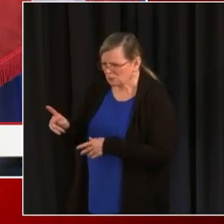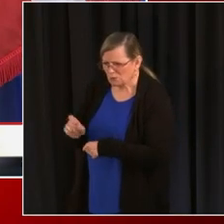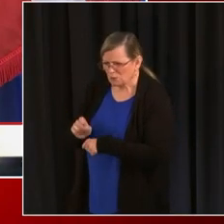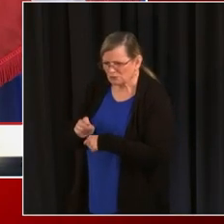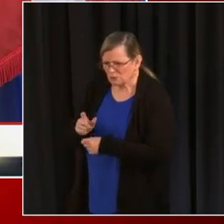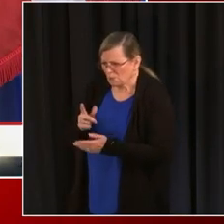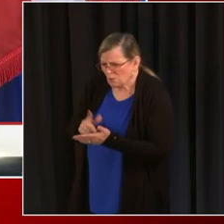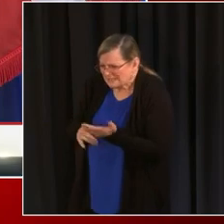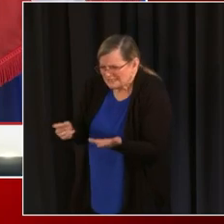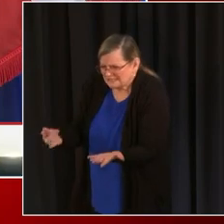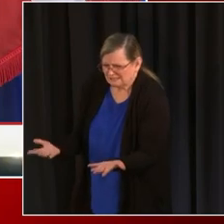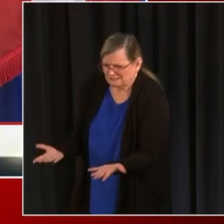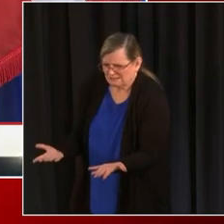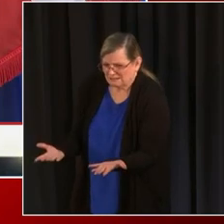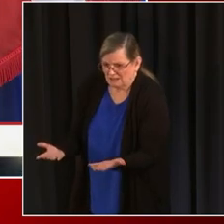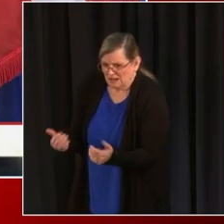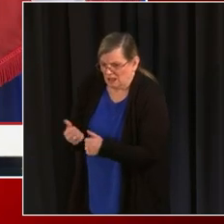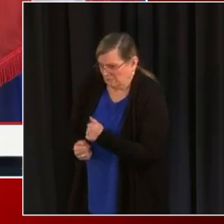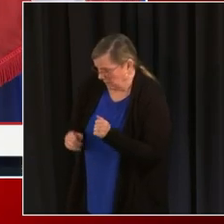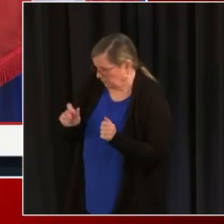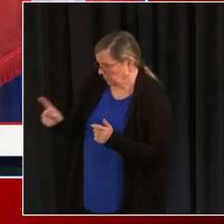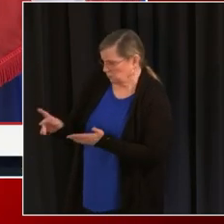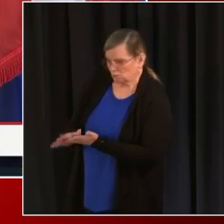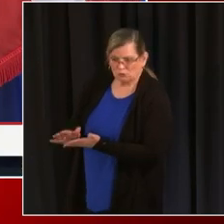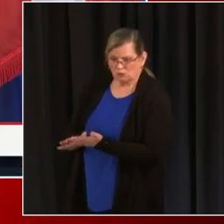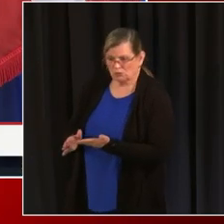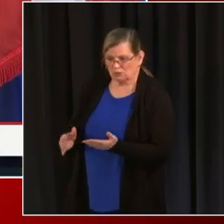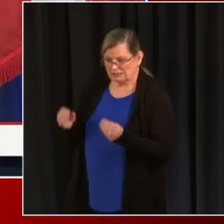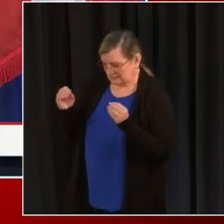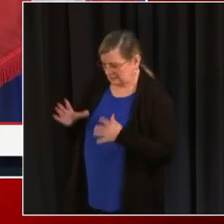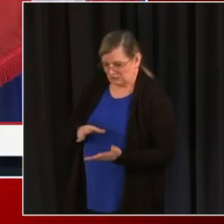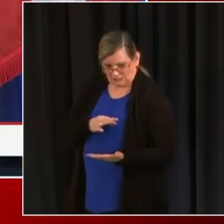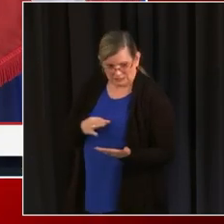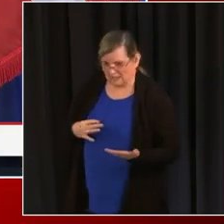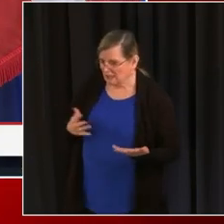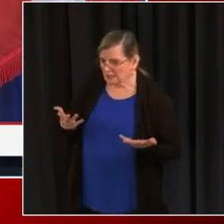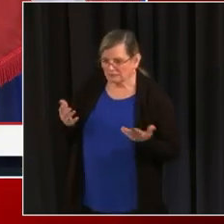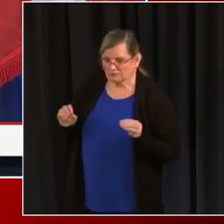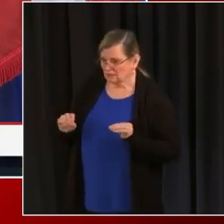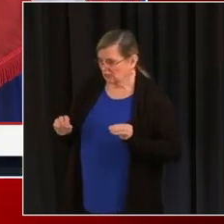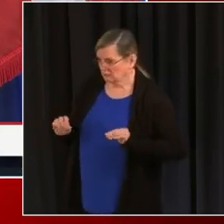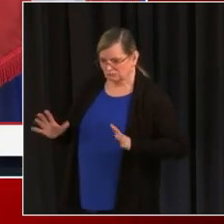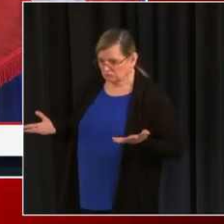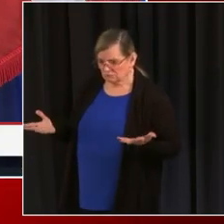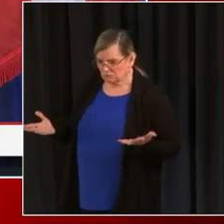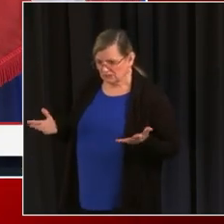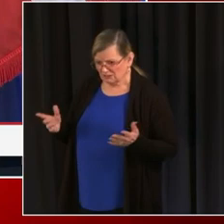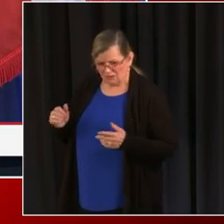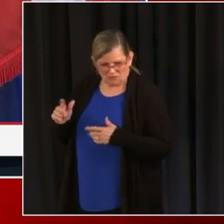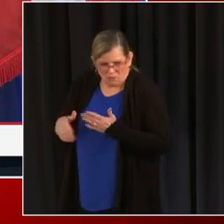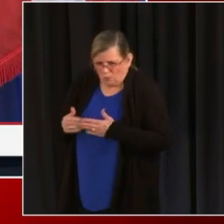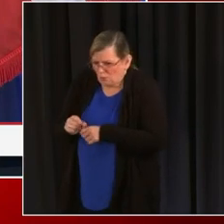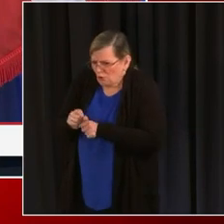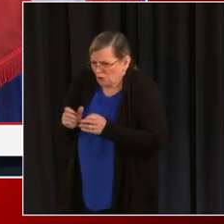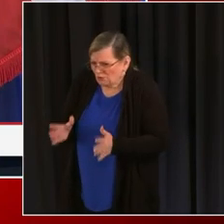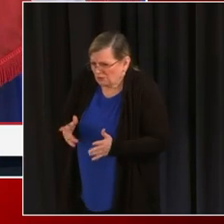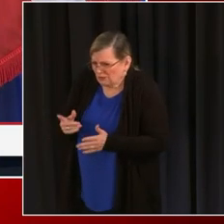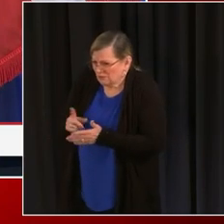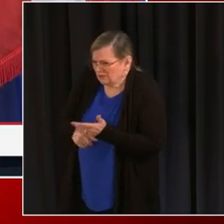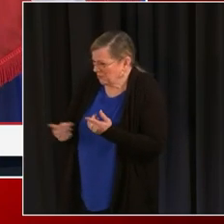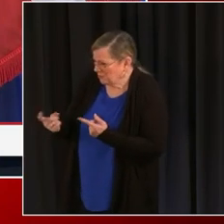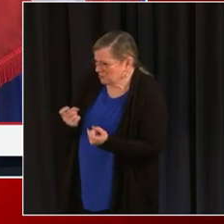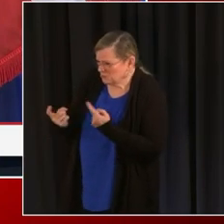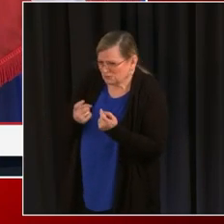which one is it? Should everybody go back to school, the teachers, the staff, and none of the office workers? And then we get